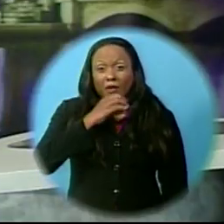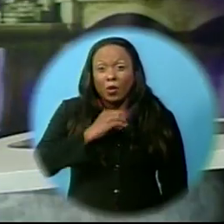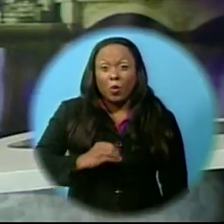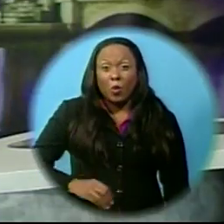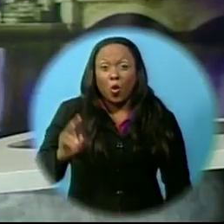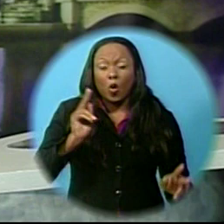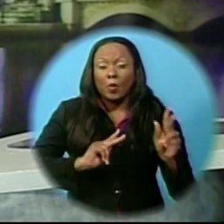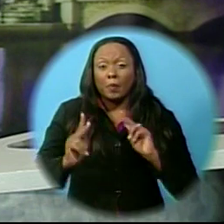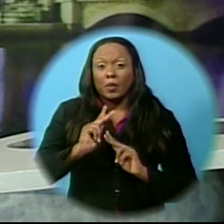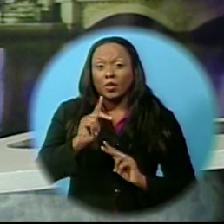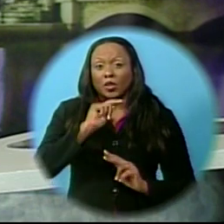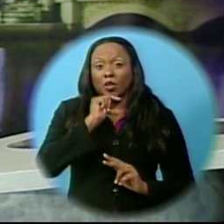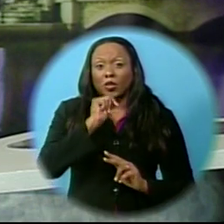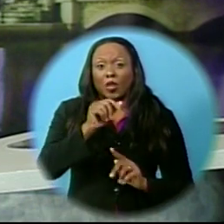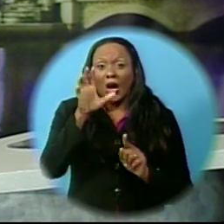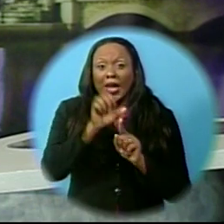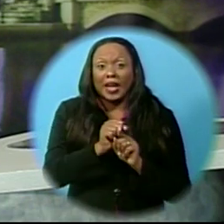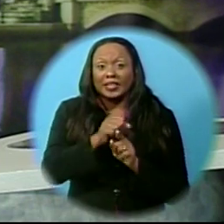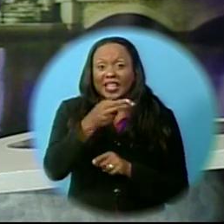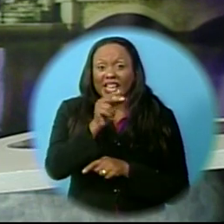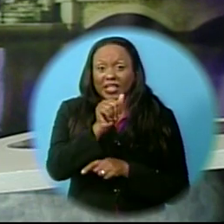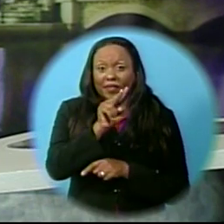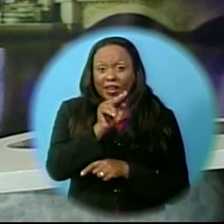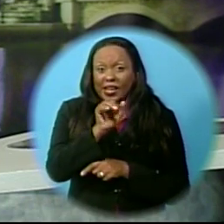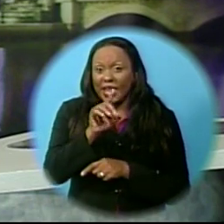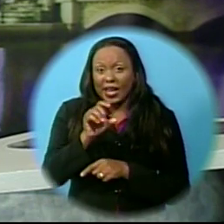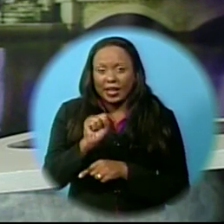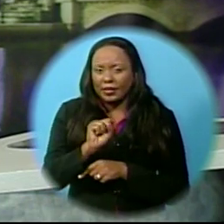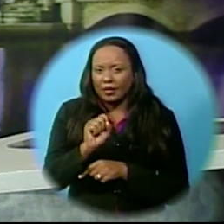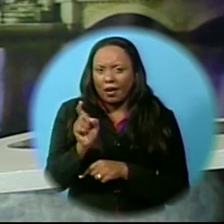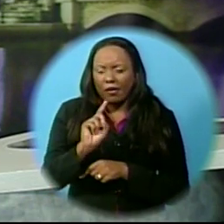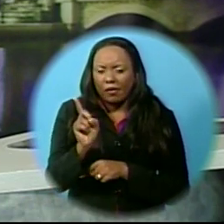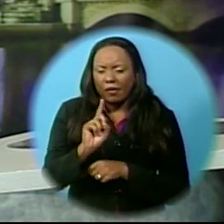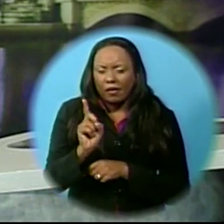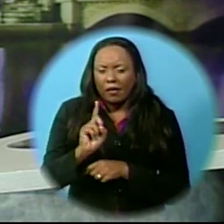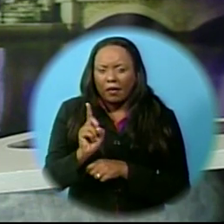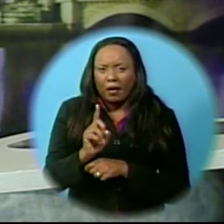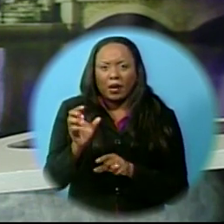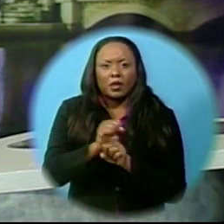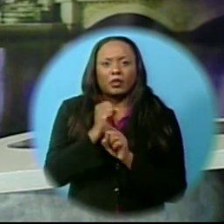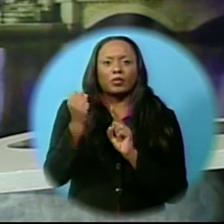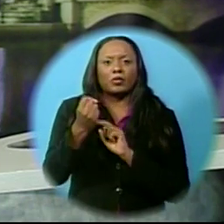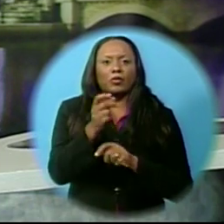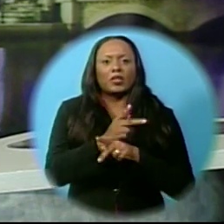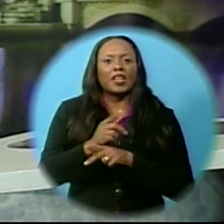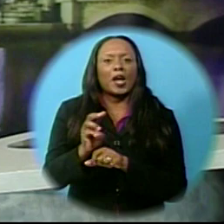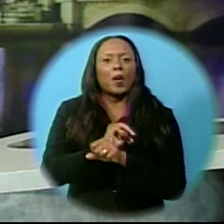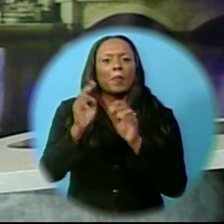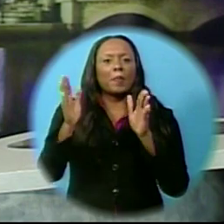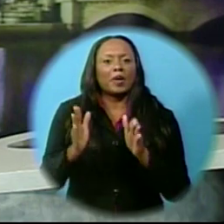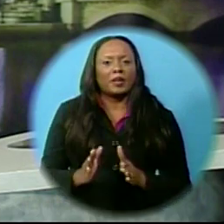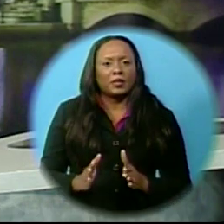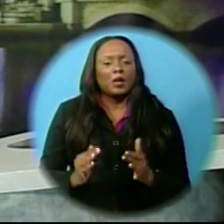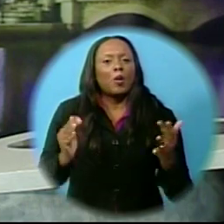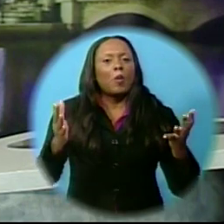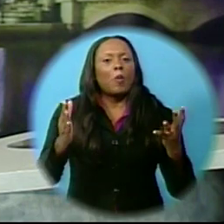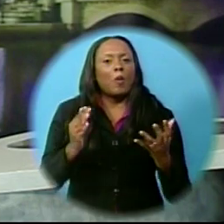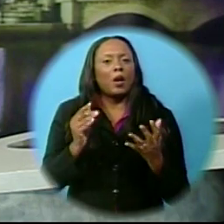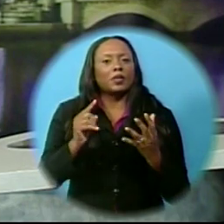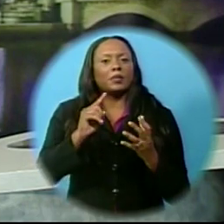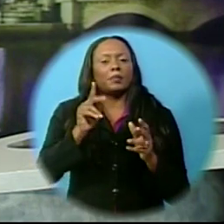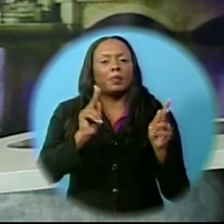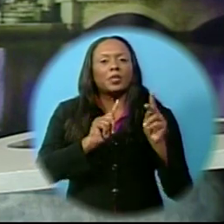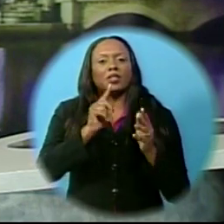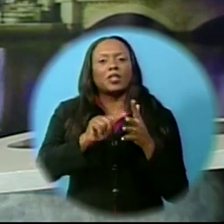Dispel the myth that older people do not contract HIV-AIDS That message from Social Care Minister Steve Blackett Who wants the issue